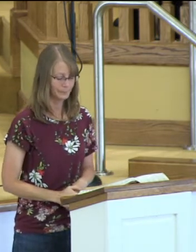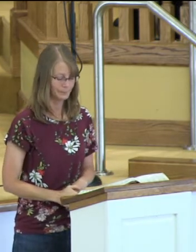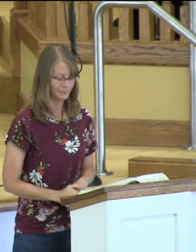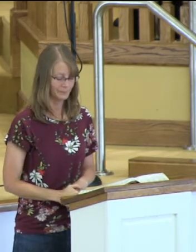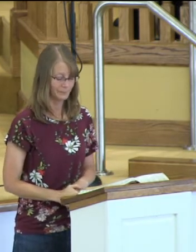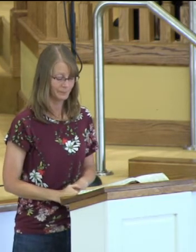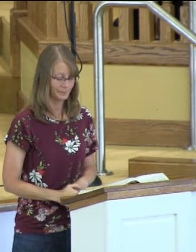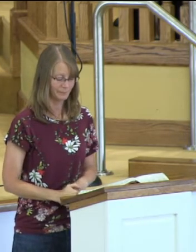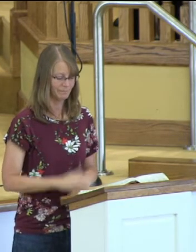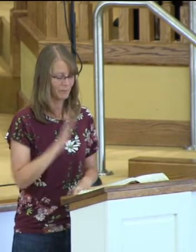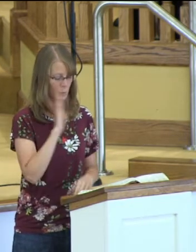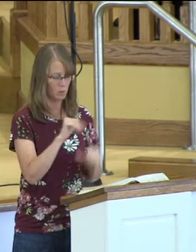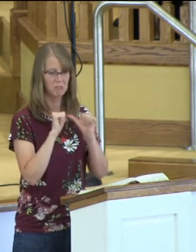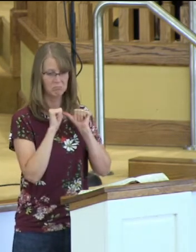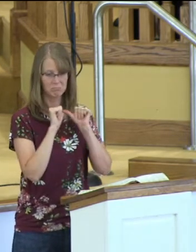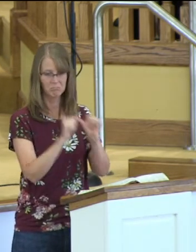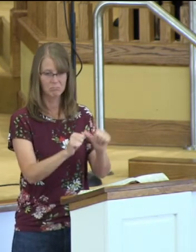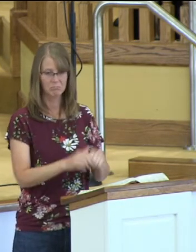Oh, it's going to continue on.